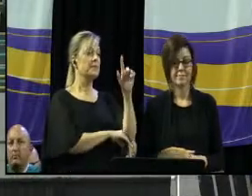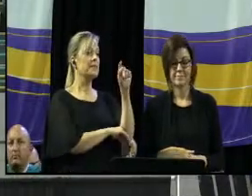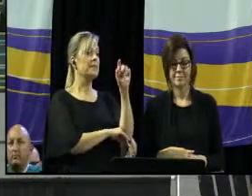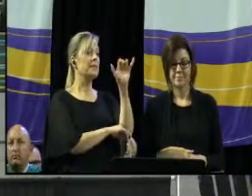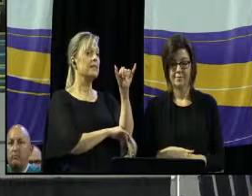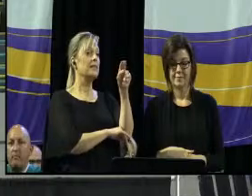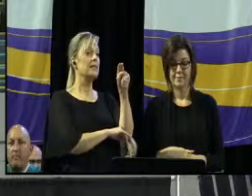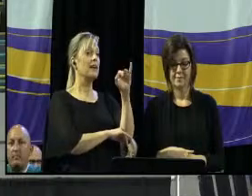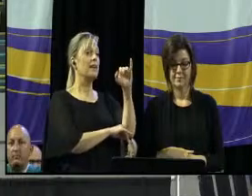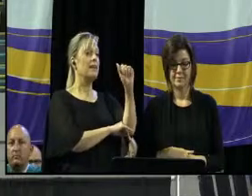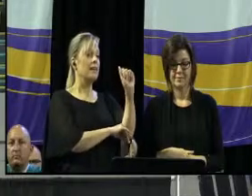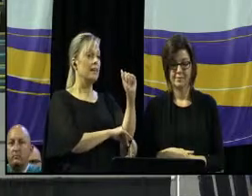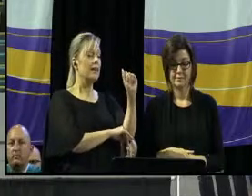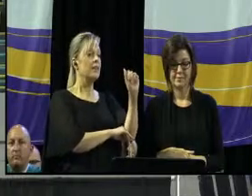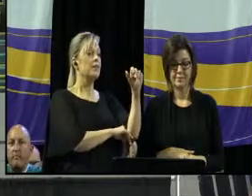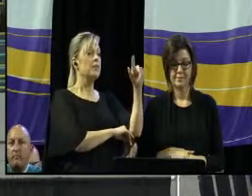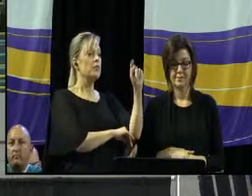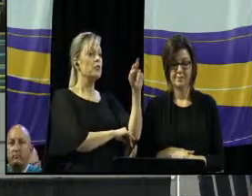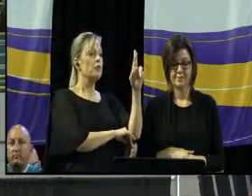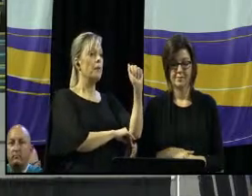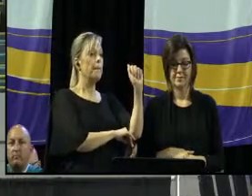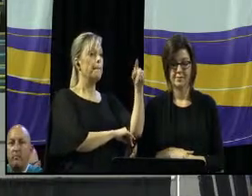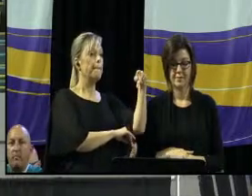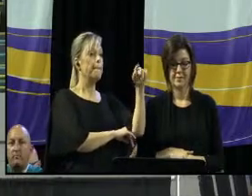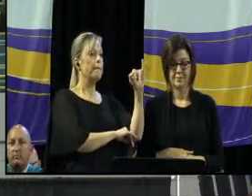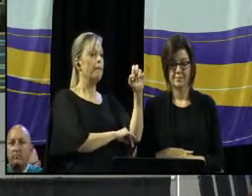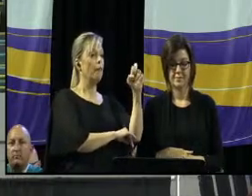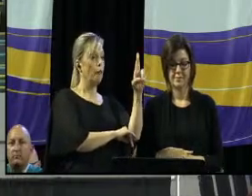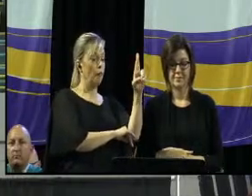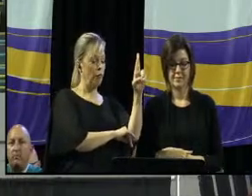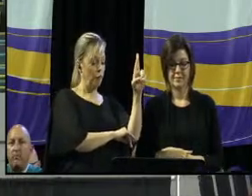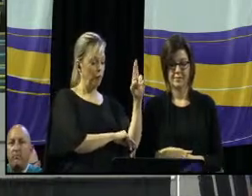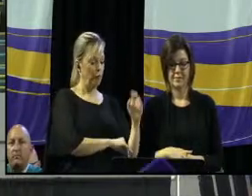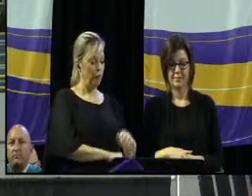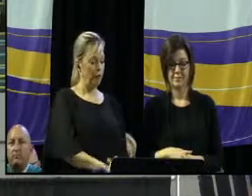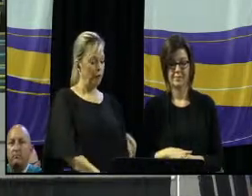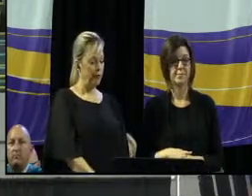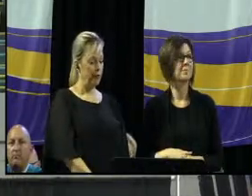Tanaya Thais Trappier.